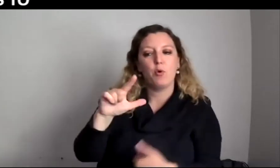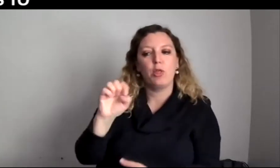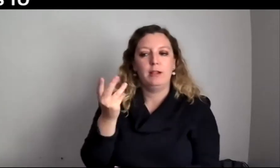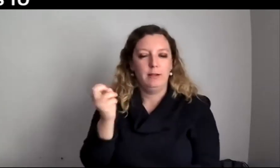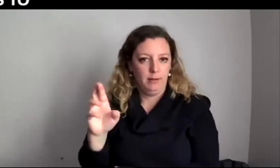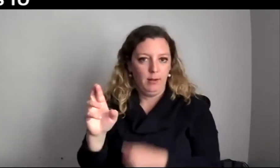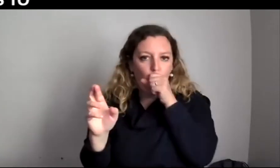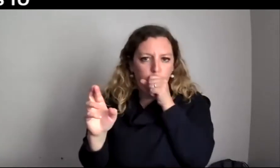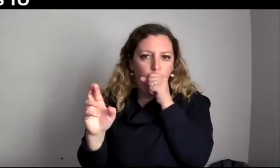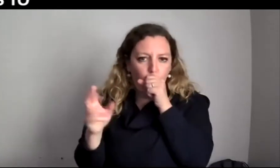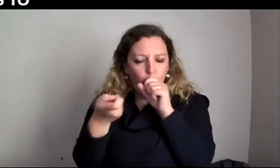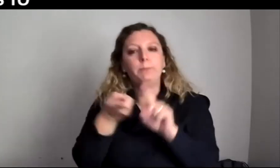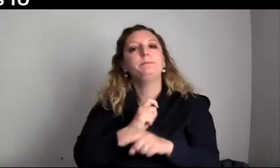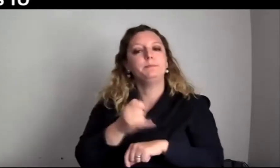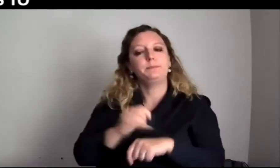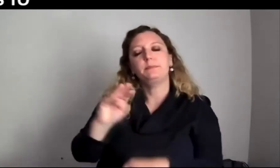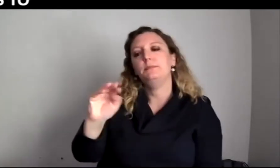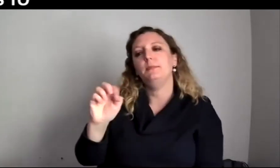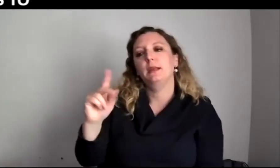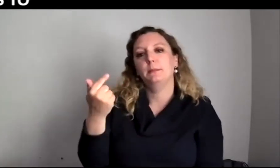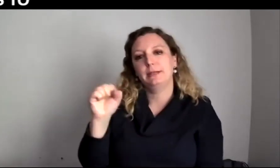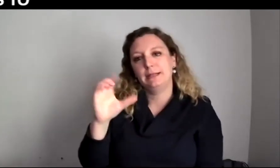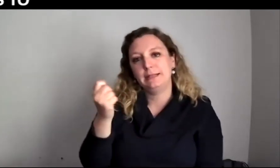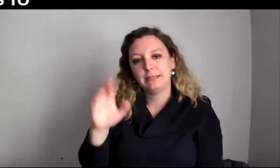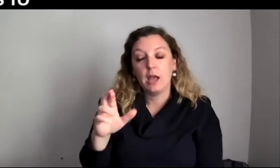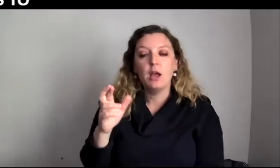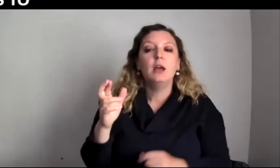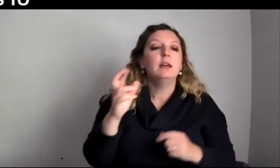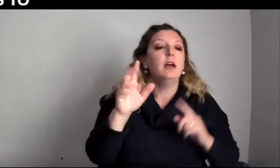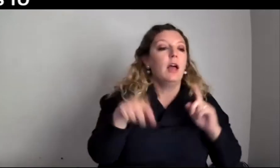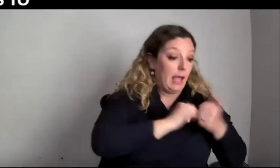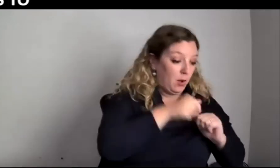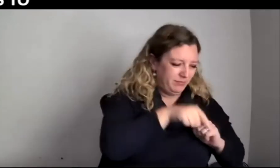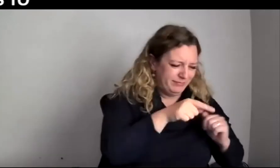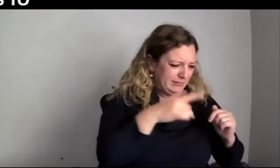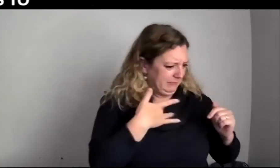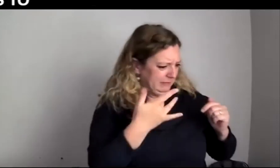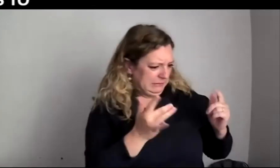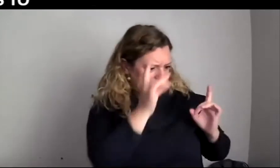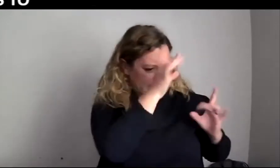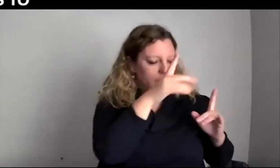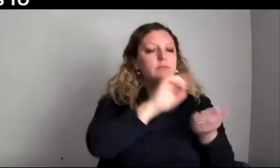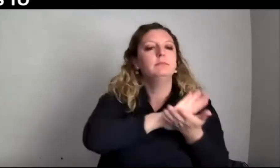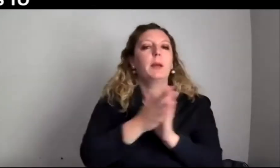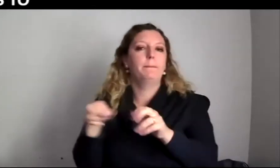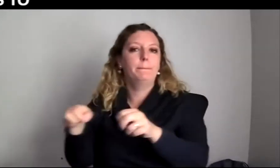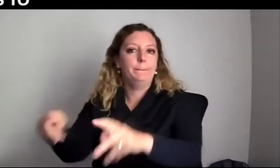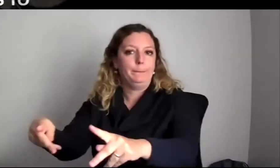species, and how we can turn what seems to be a conservation crisis into an opportunity.